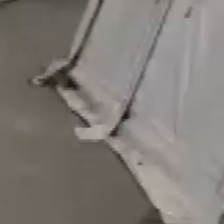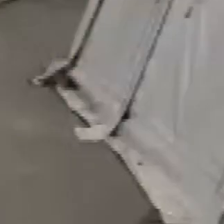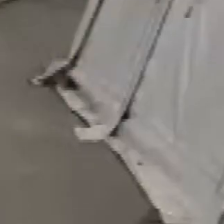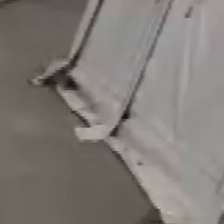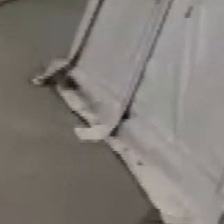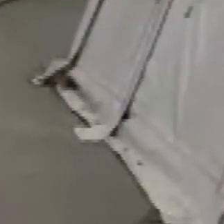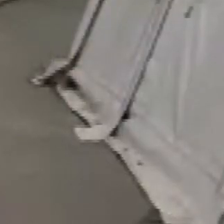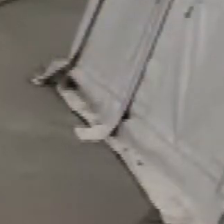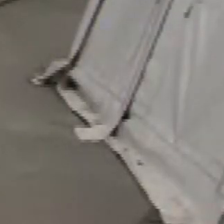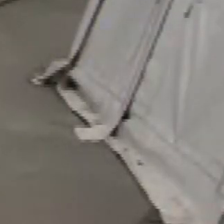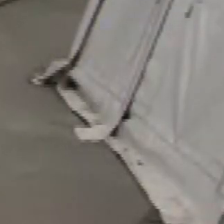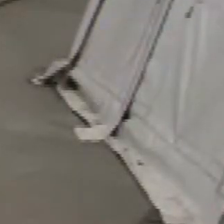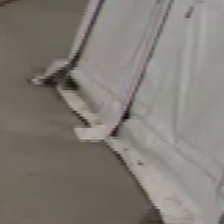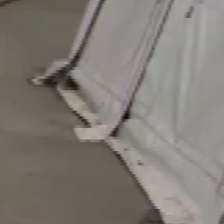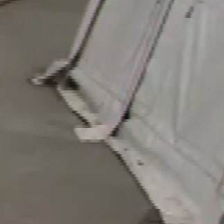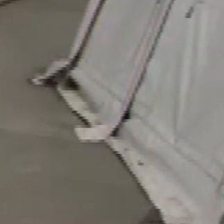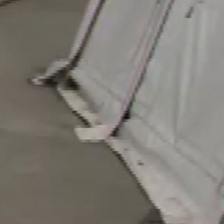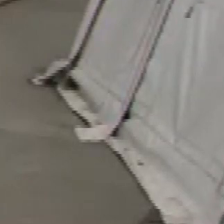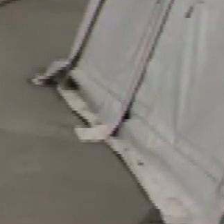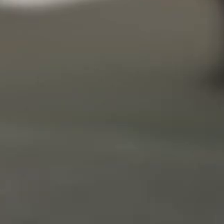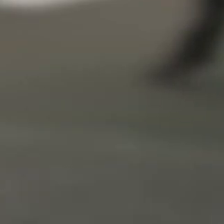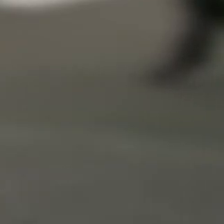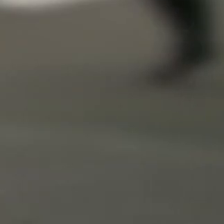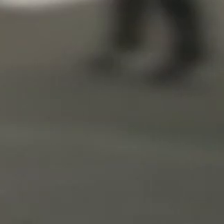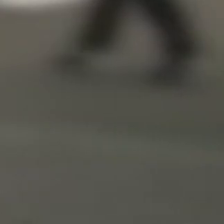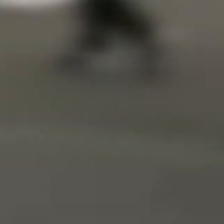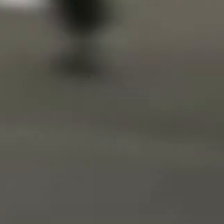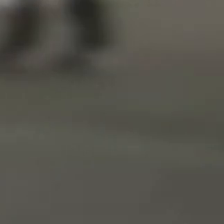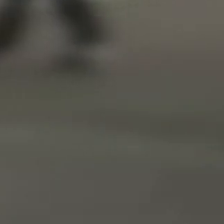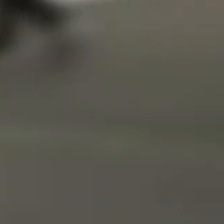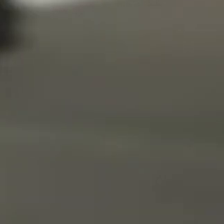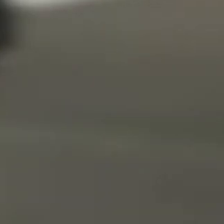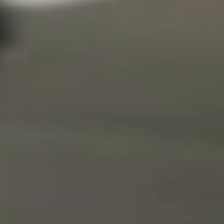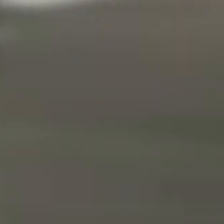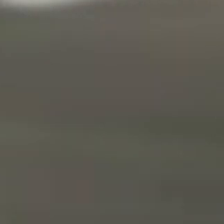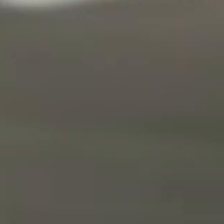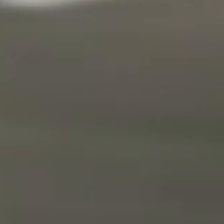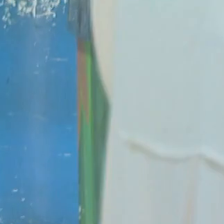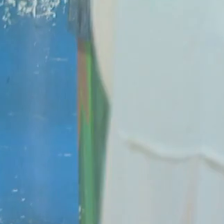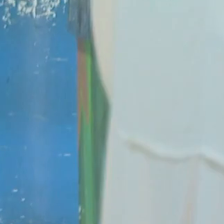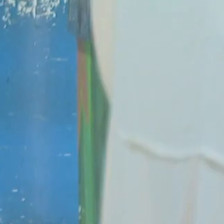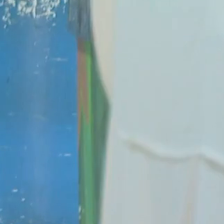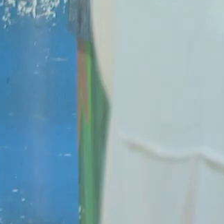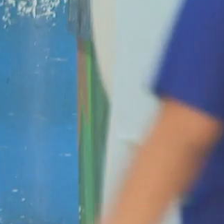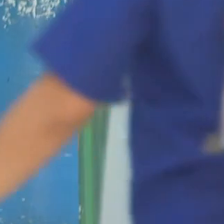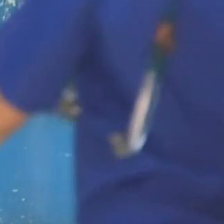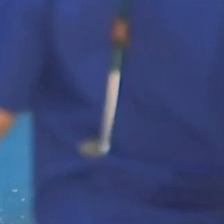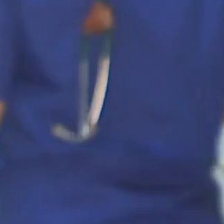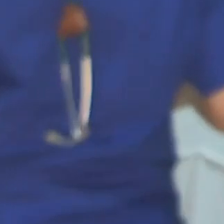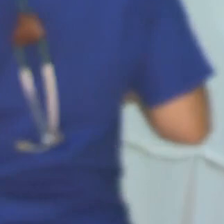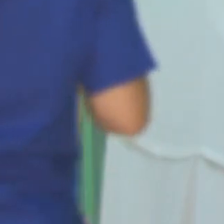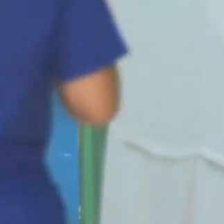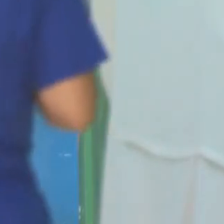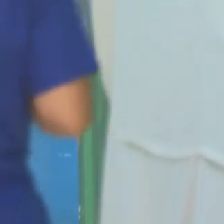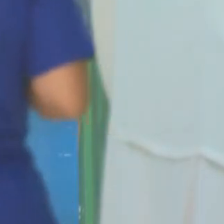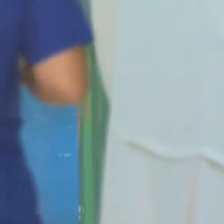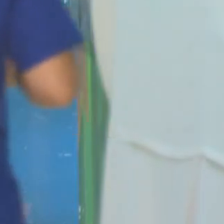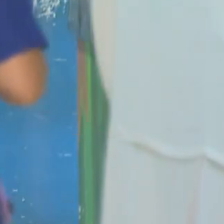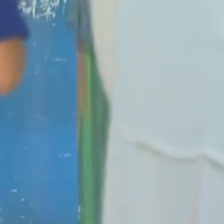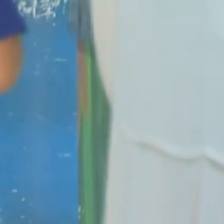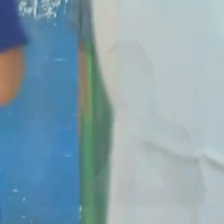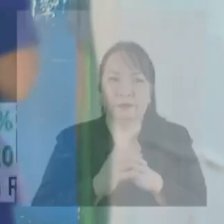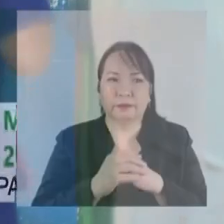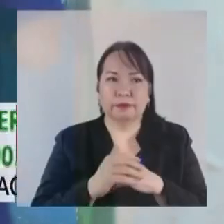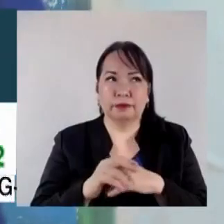in a list of 53 countries based on indicators spanning from virus containment, restarting travel, and vaccination